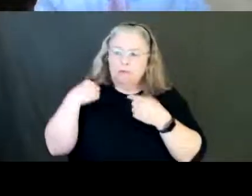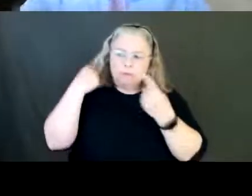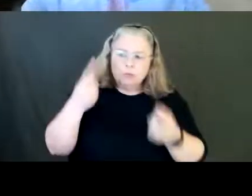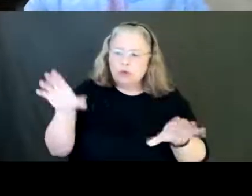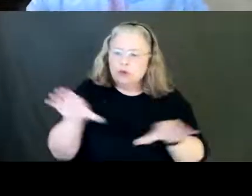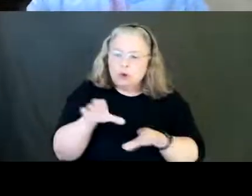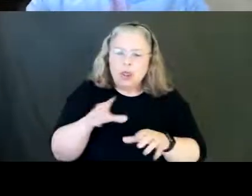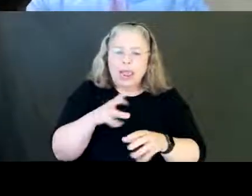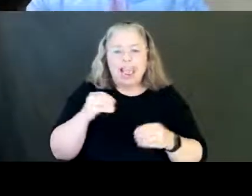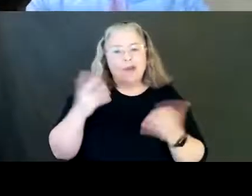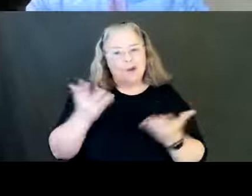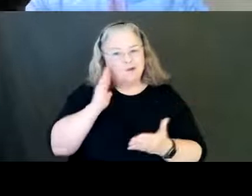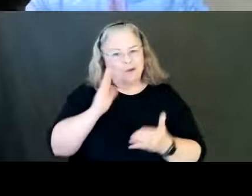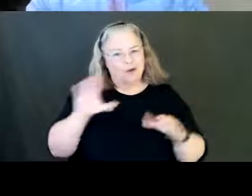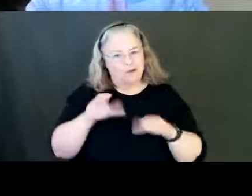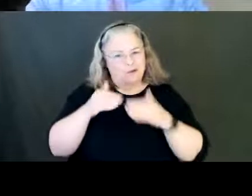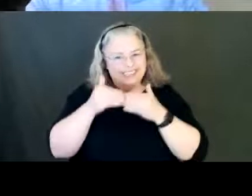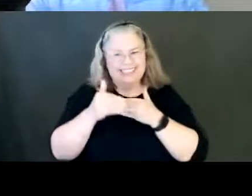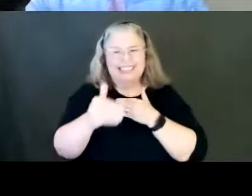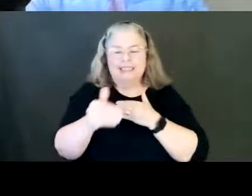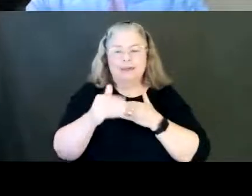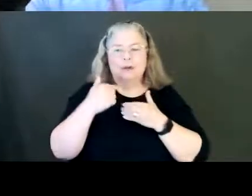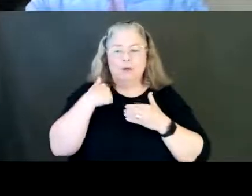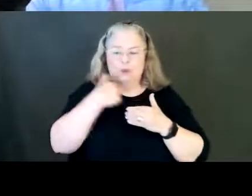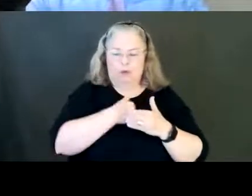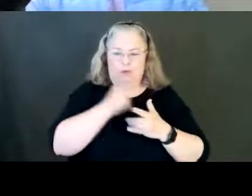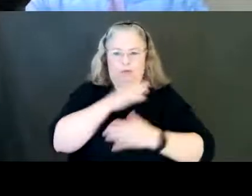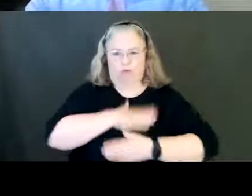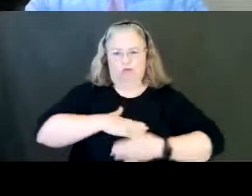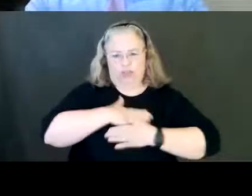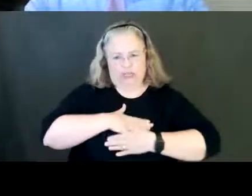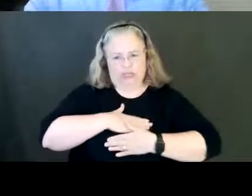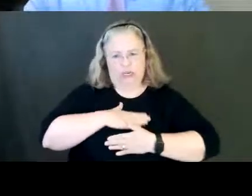that you will do. It's extremely appreciated.